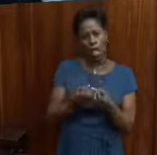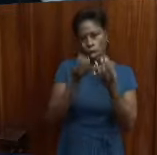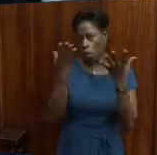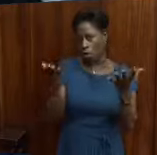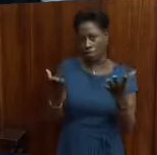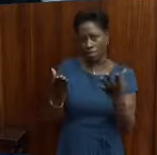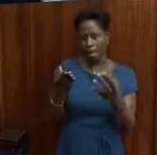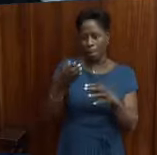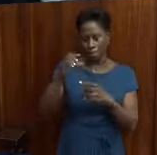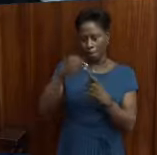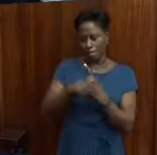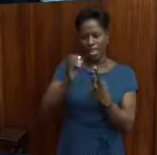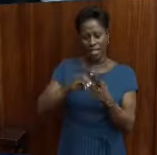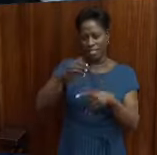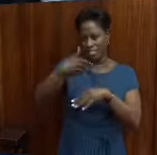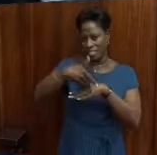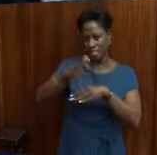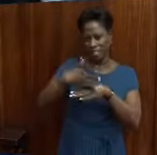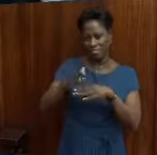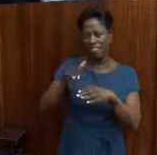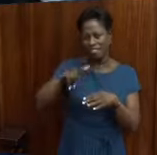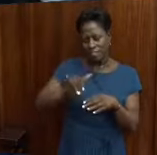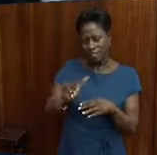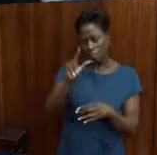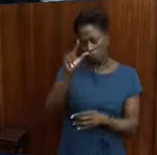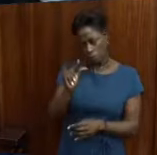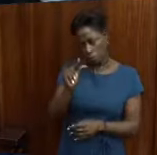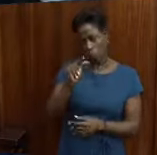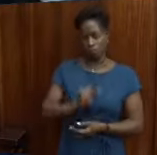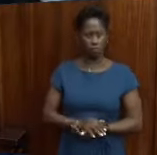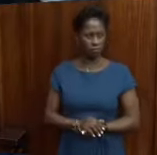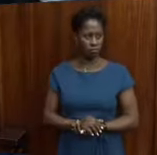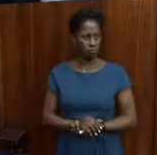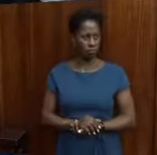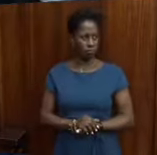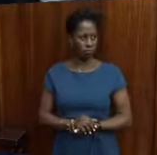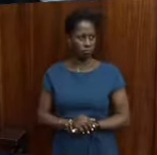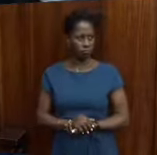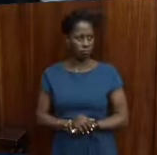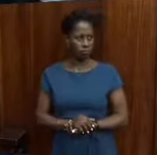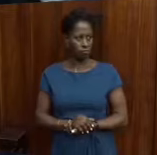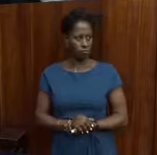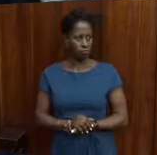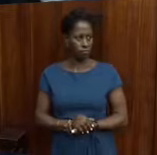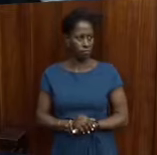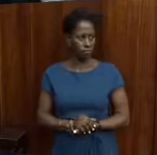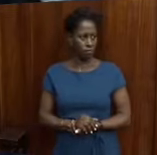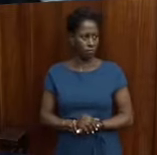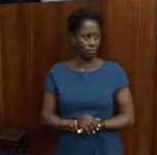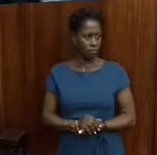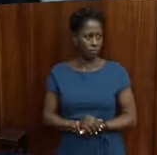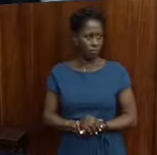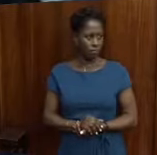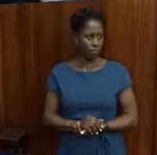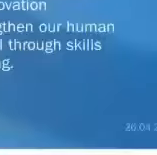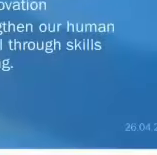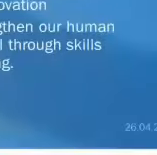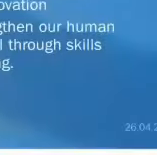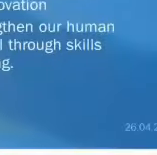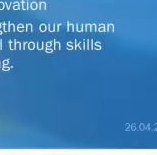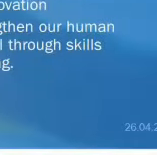3.5% to 4,201.9 tons at a value of $17.5 million. The